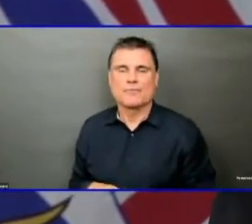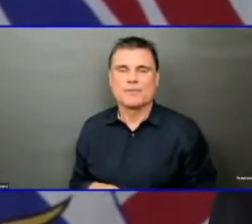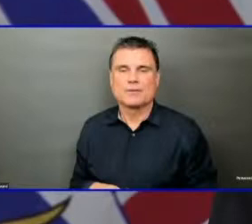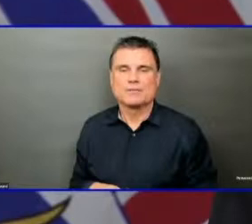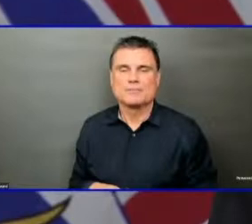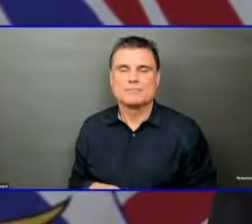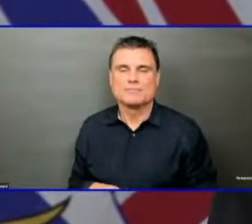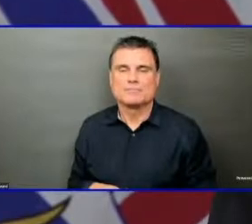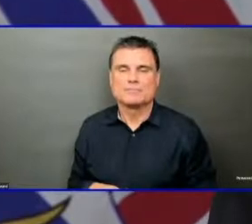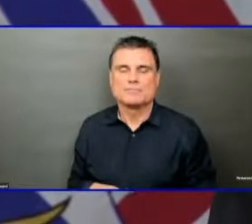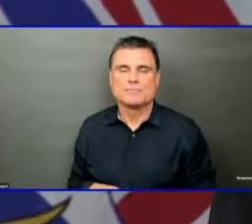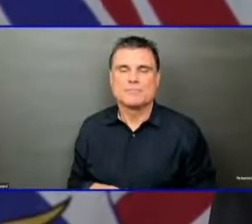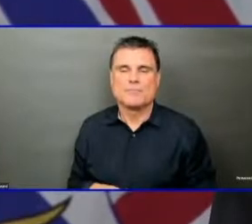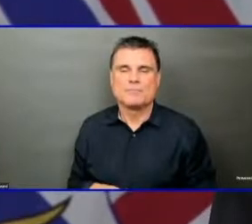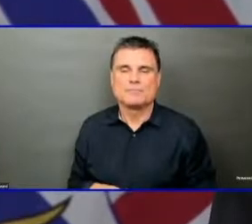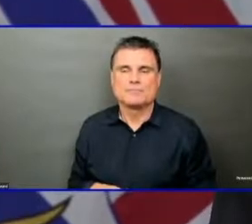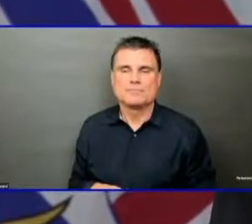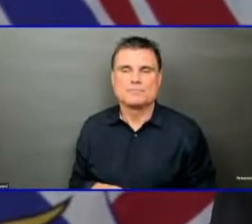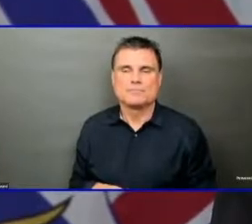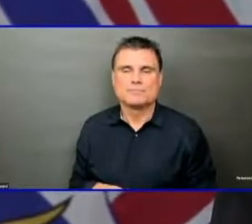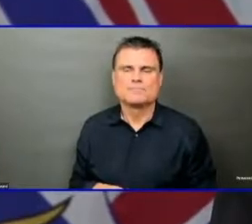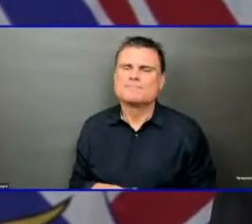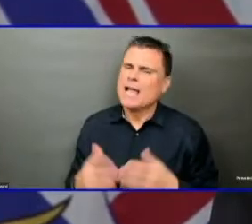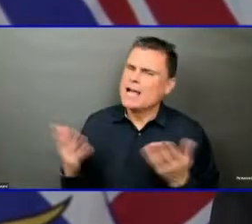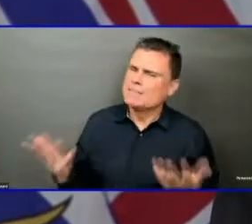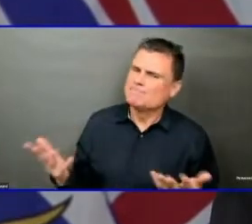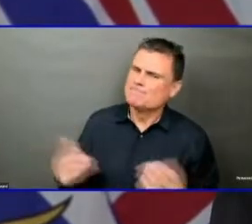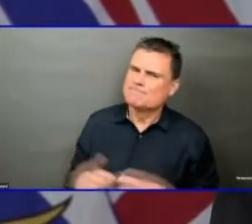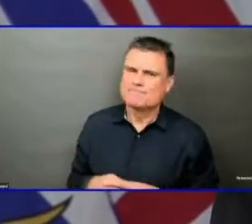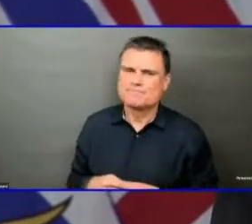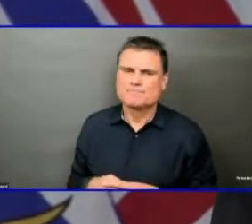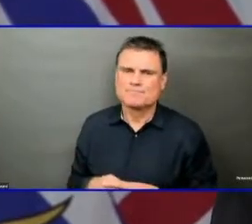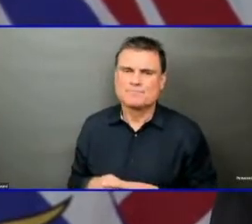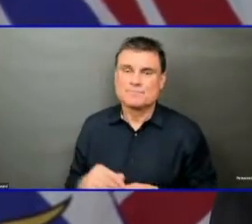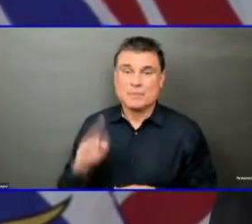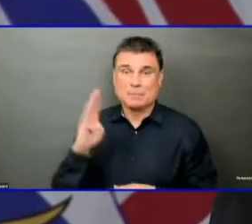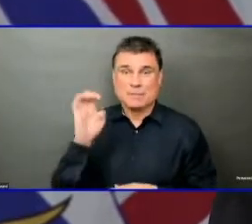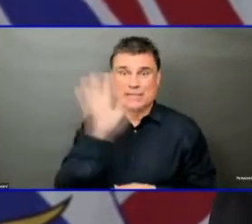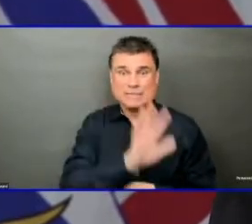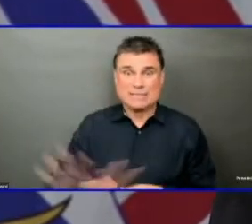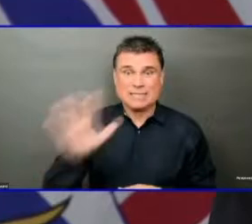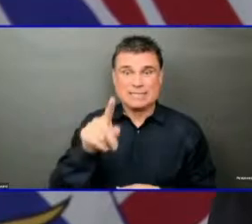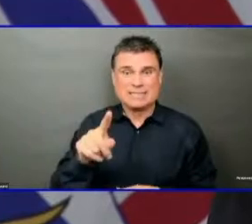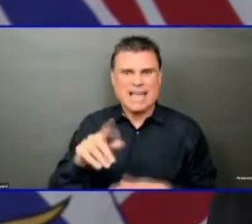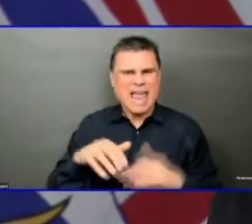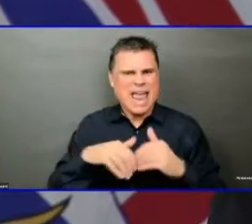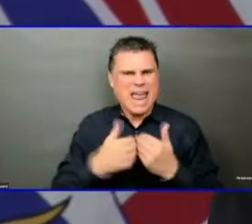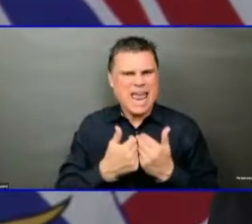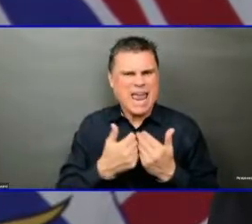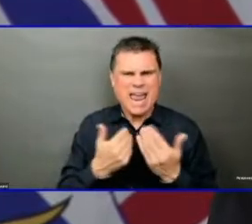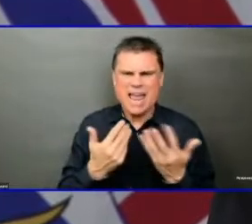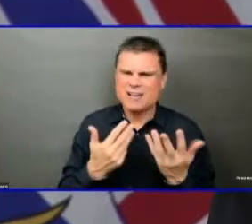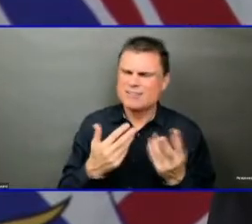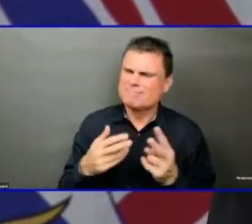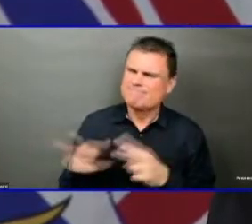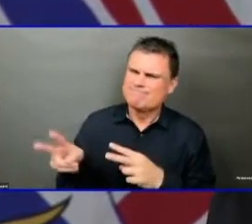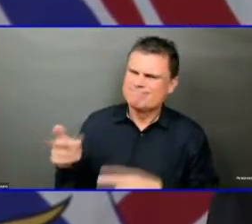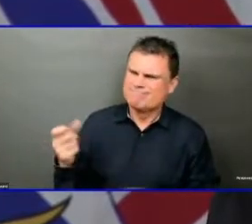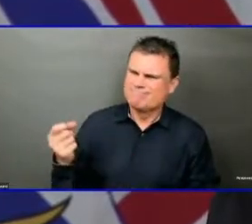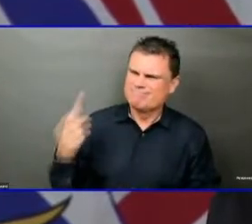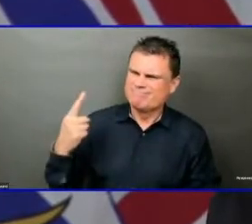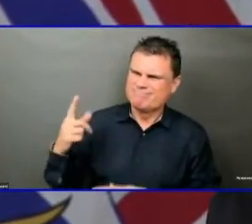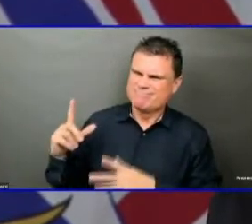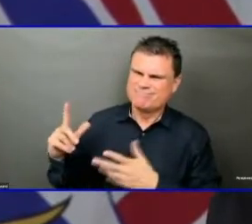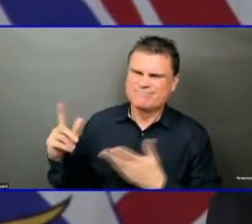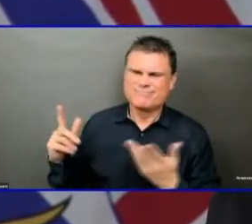here? I think, as you know in life, people work very well on deadlines, and there seems to be a broad deadline here,